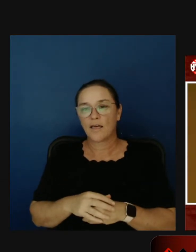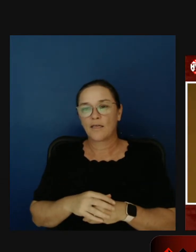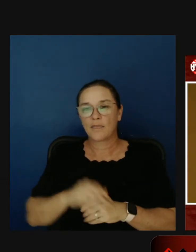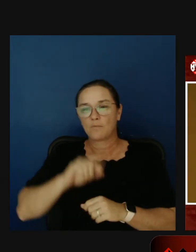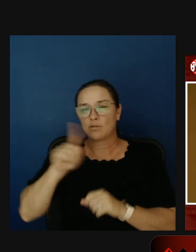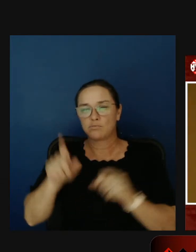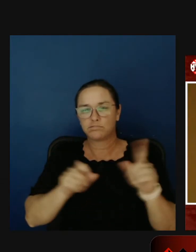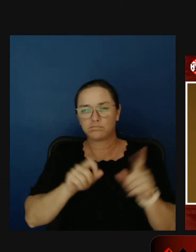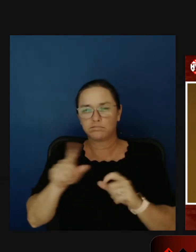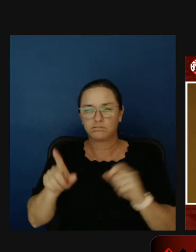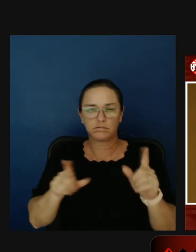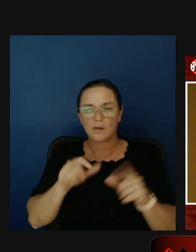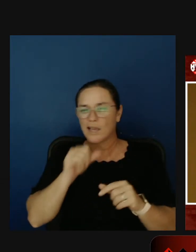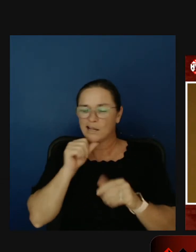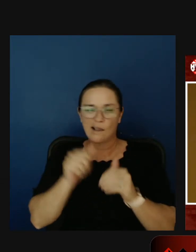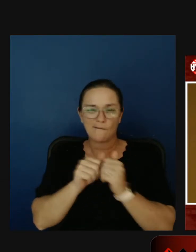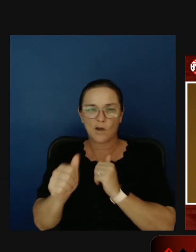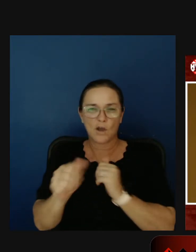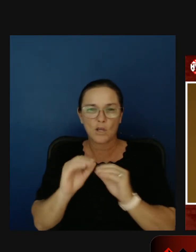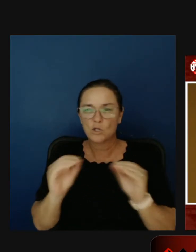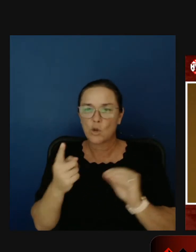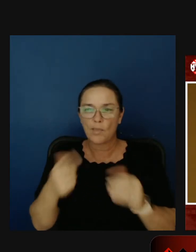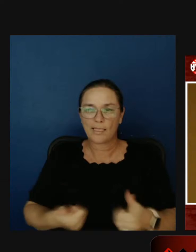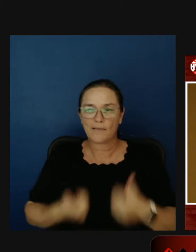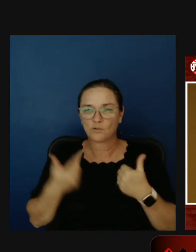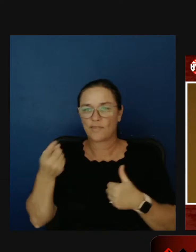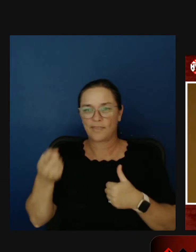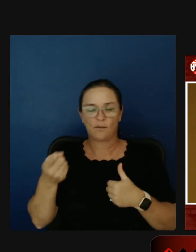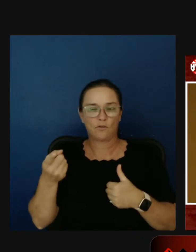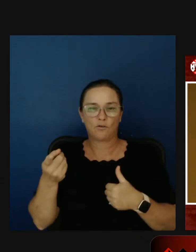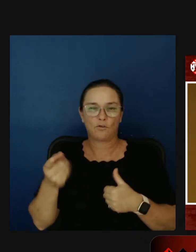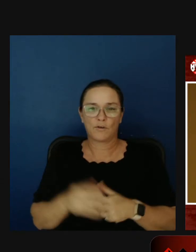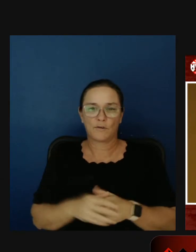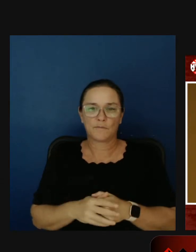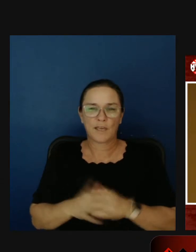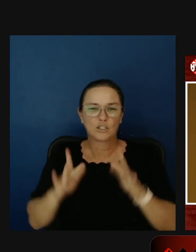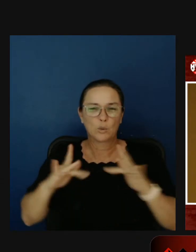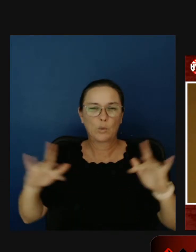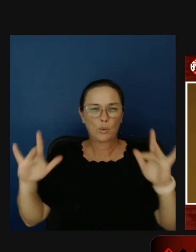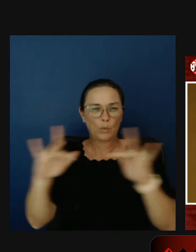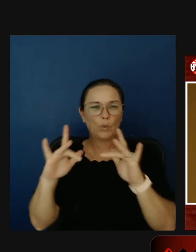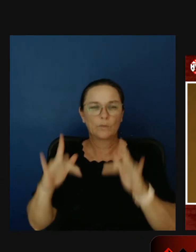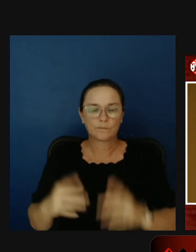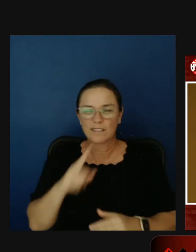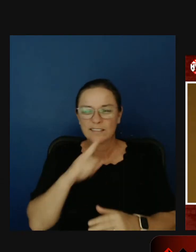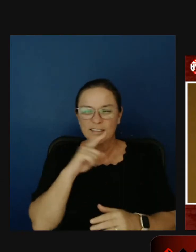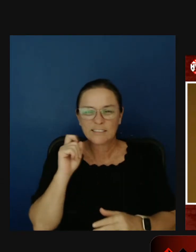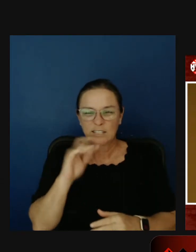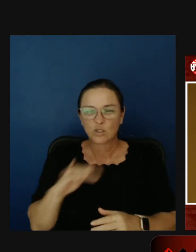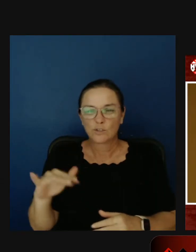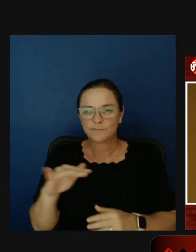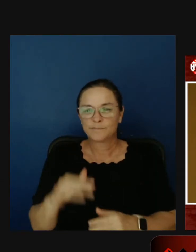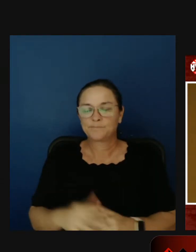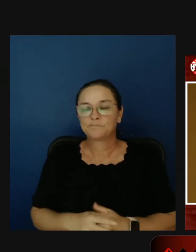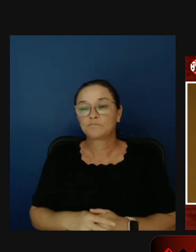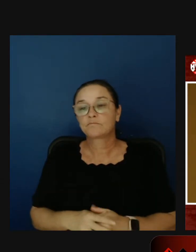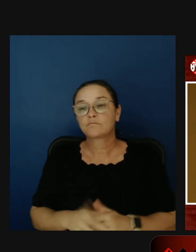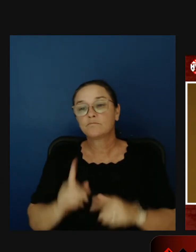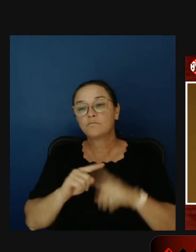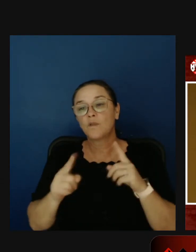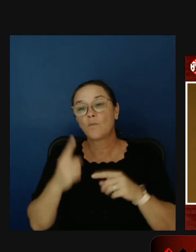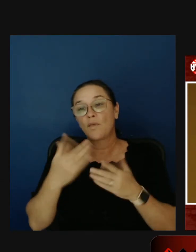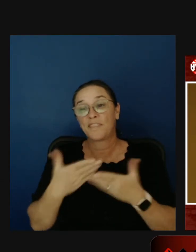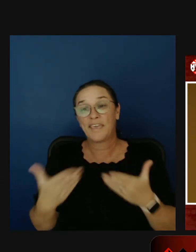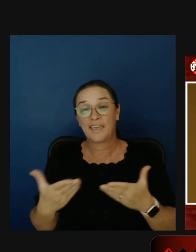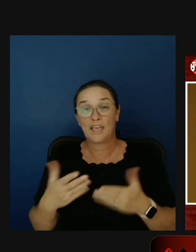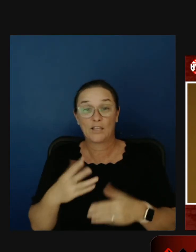and no one lives out in that area. It's just kind of desolate desert. But the one thing that is out here is the water supply. So